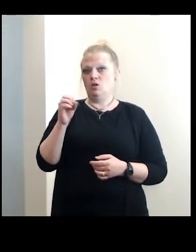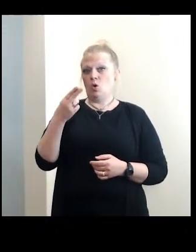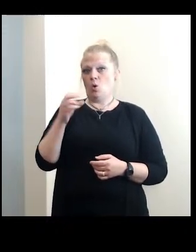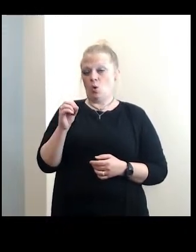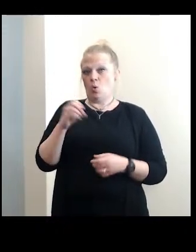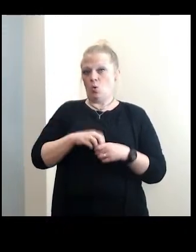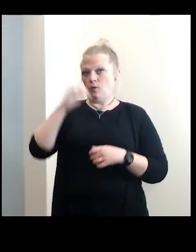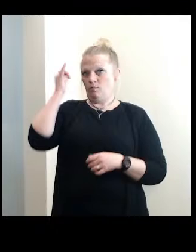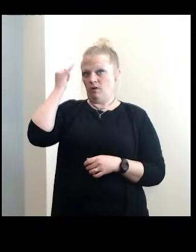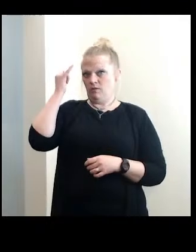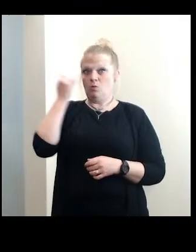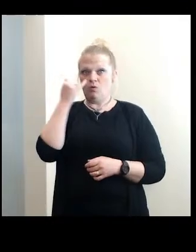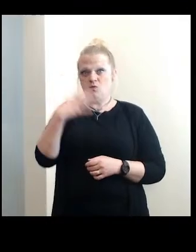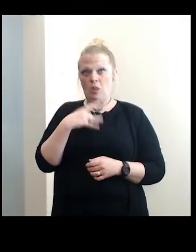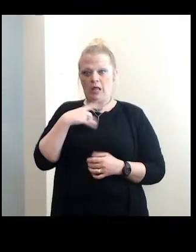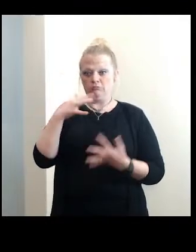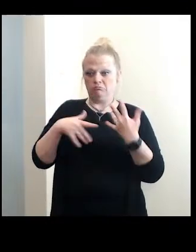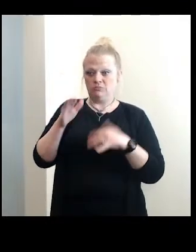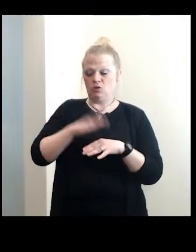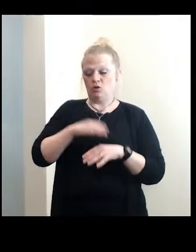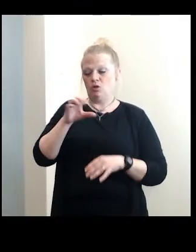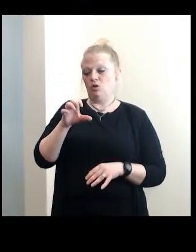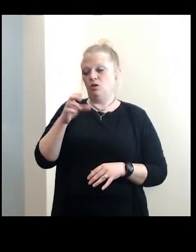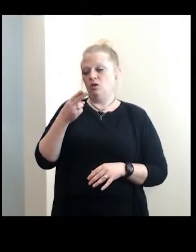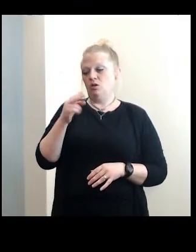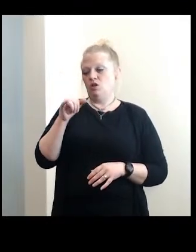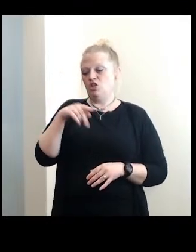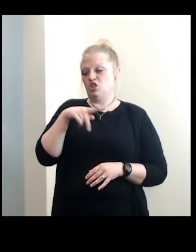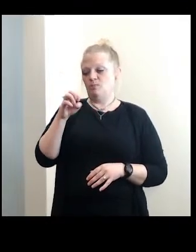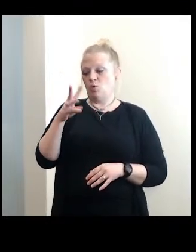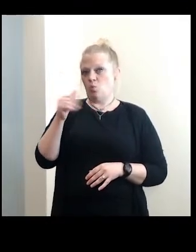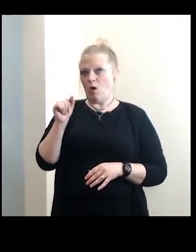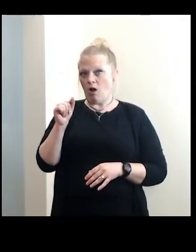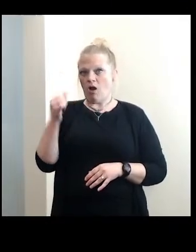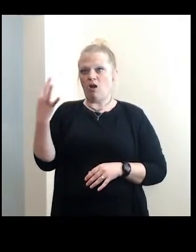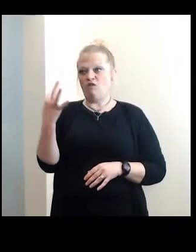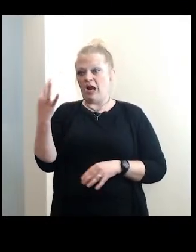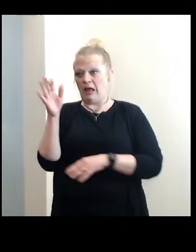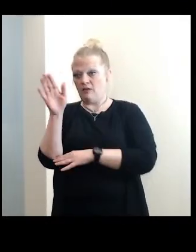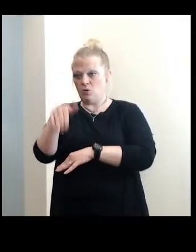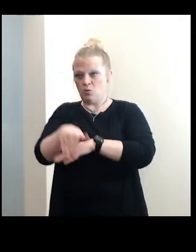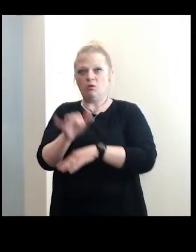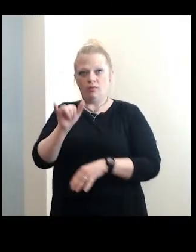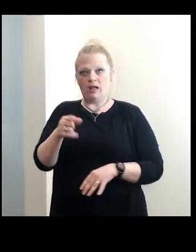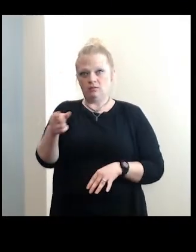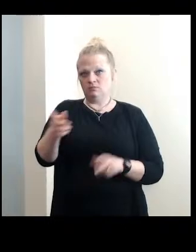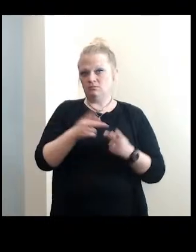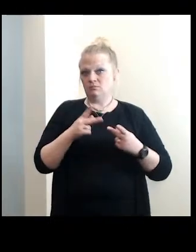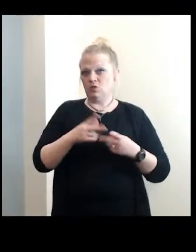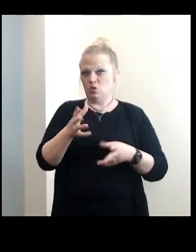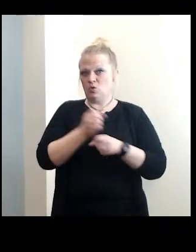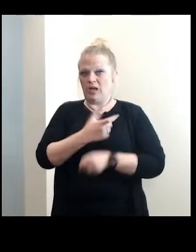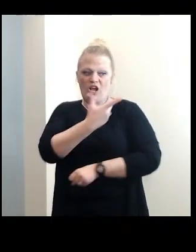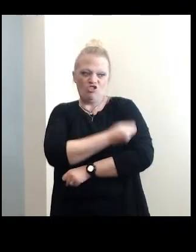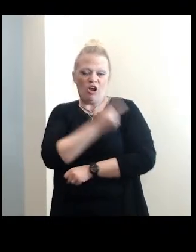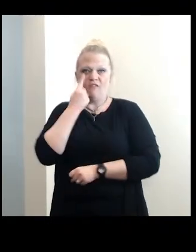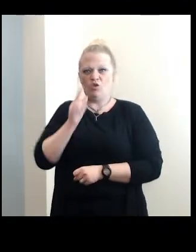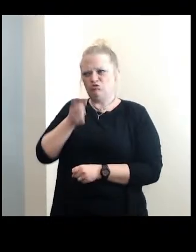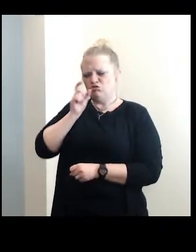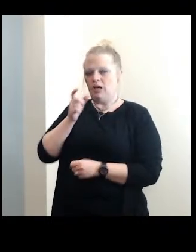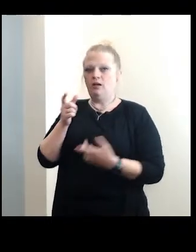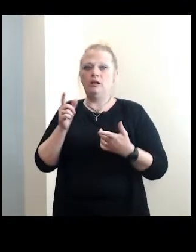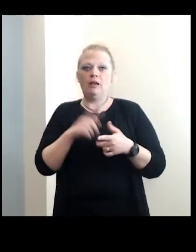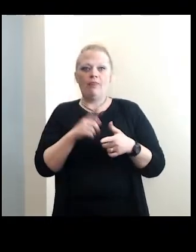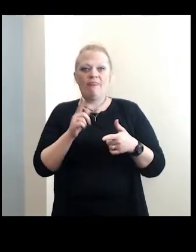in Buffalo. So if you like to hang out on Chippewa on Friday afternoons or Friday evenings, that's the place to go to get a shot for a shot. And